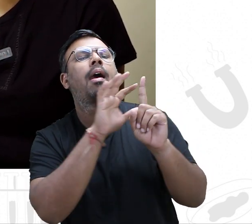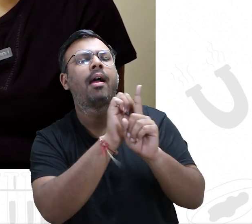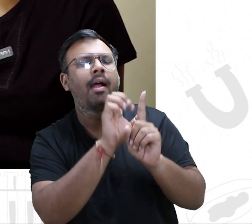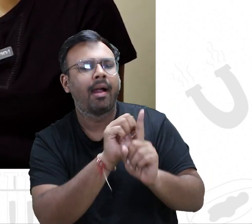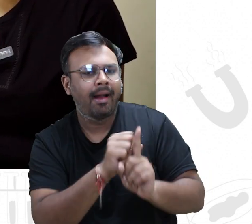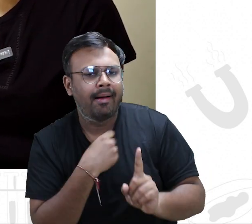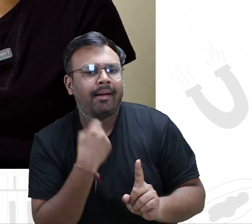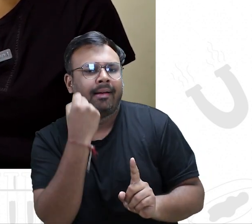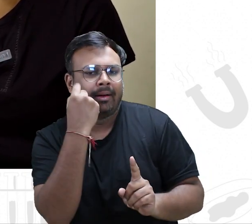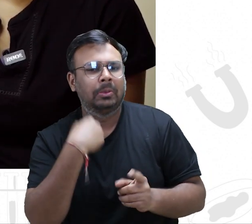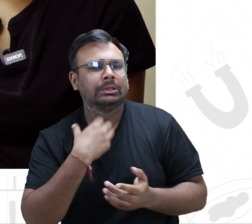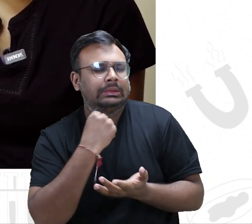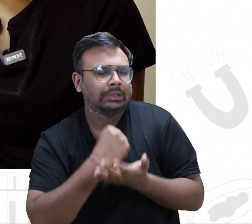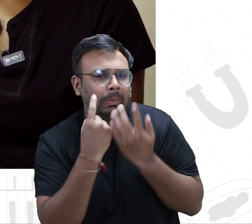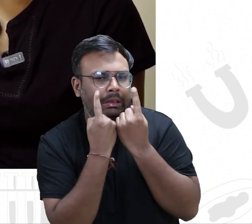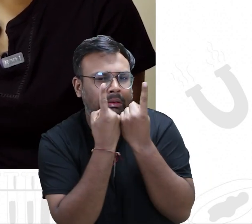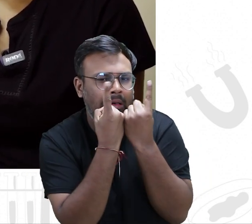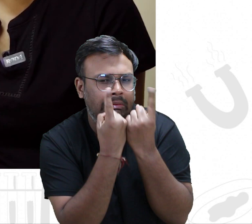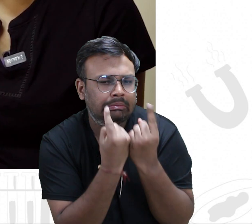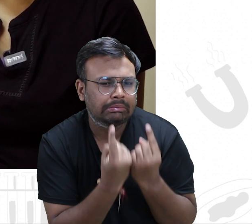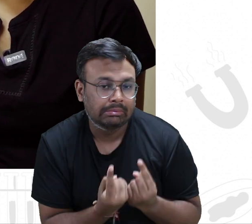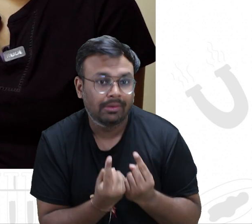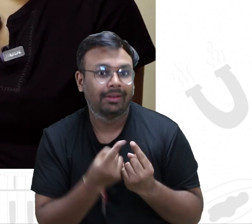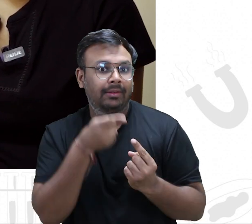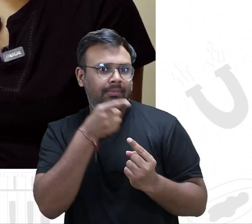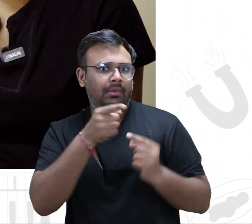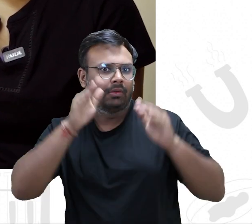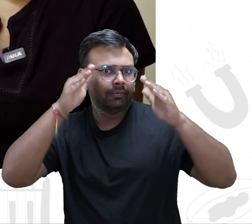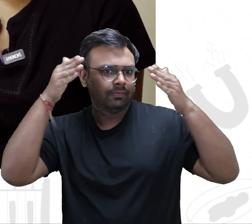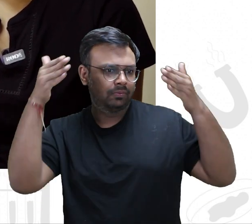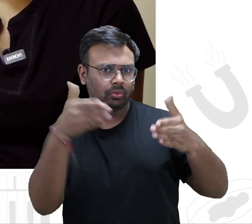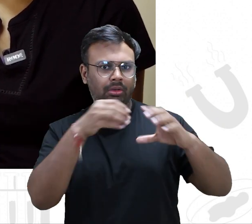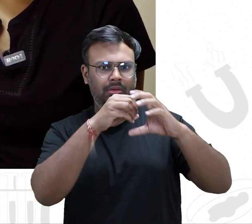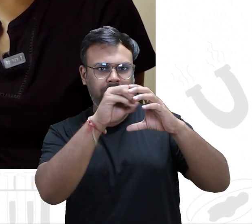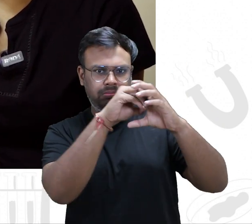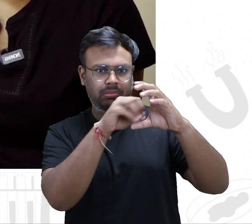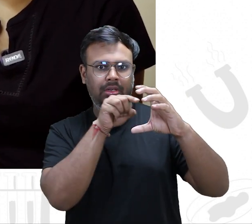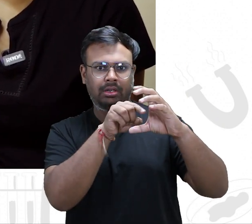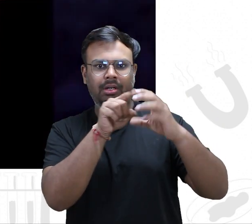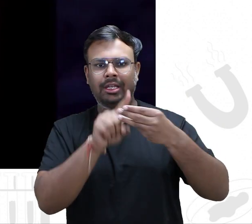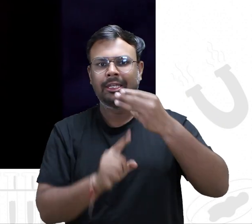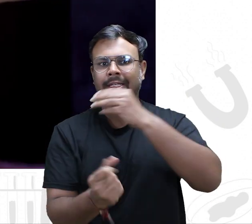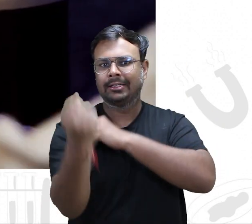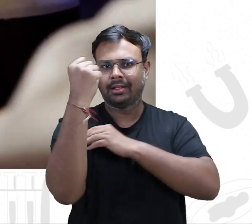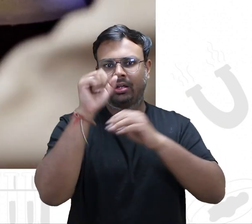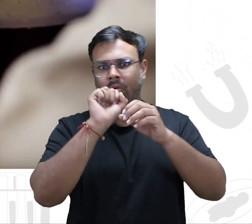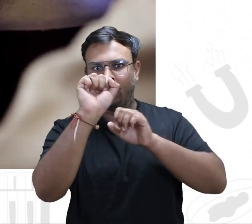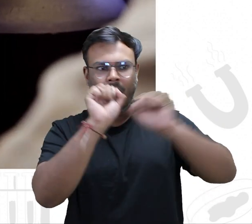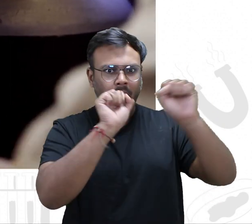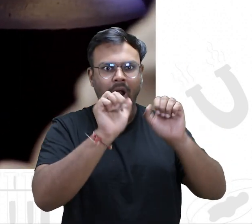specific metabolic nodes, we are trying to investigate the key regulators of metabolism.